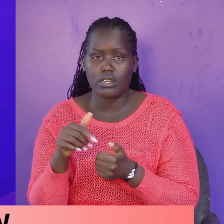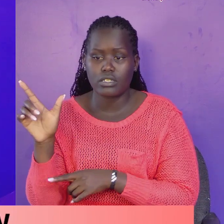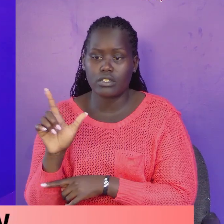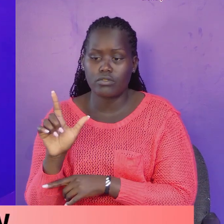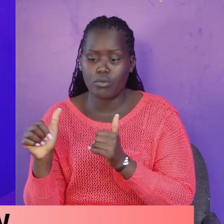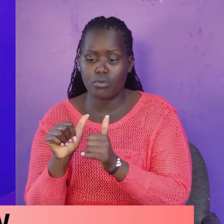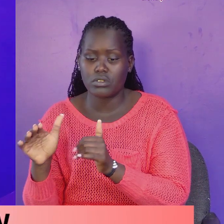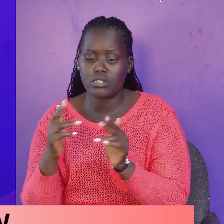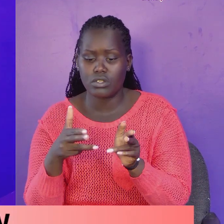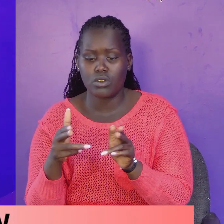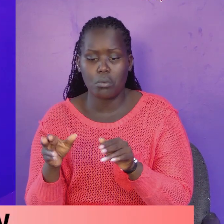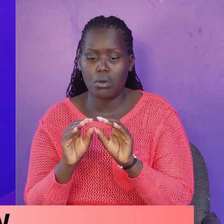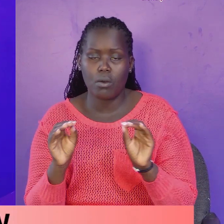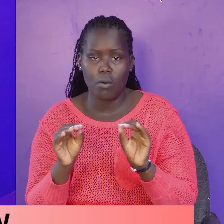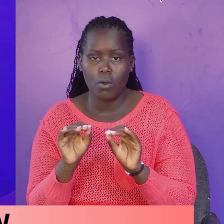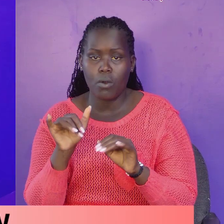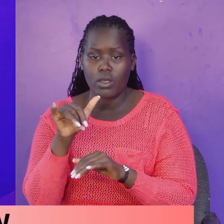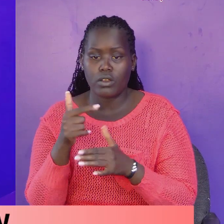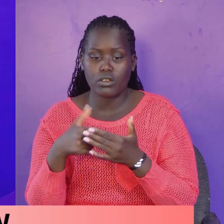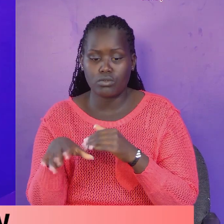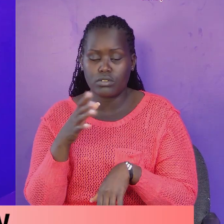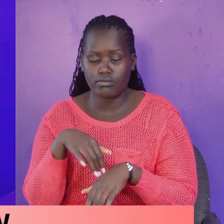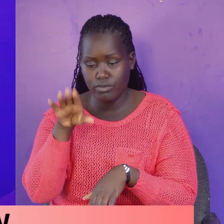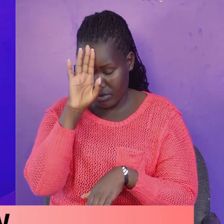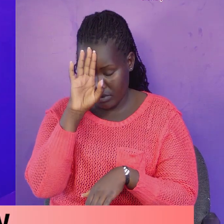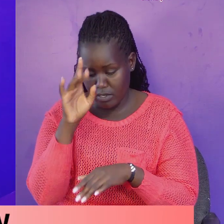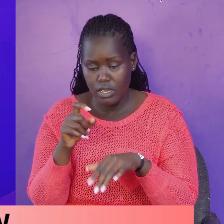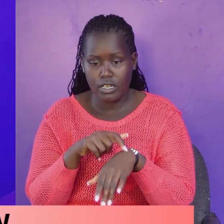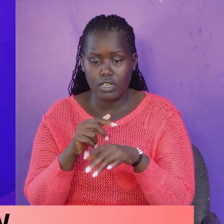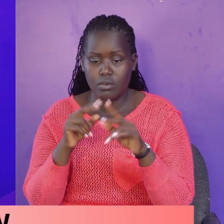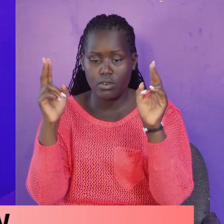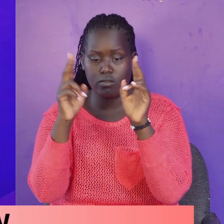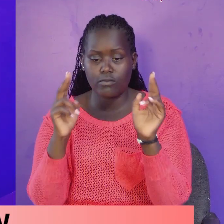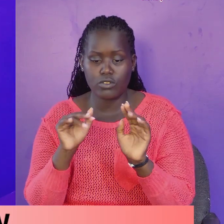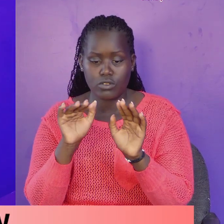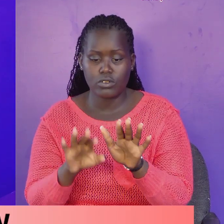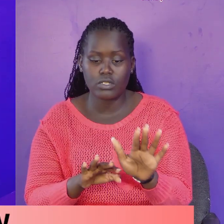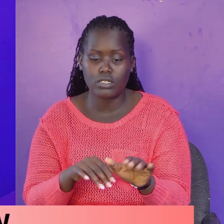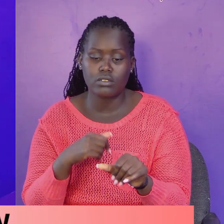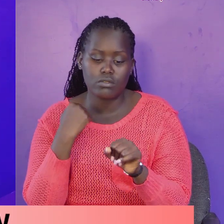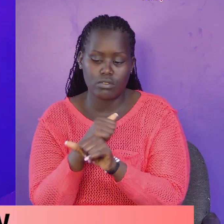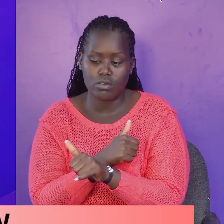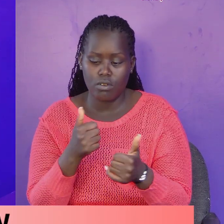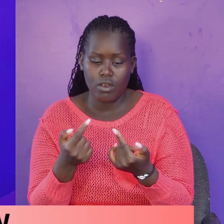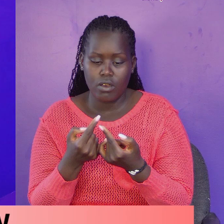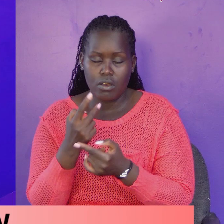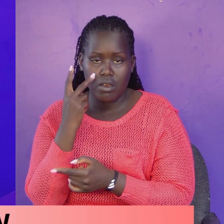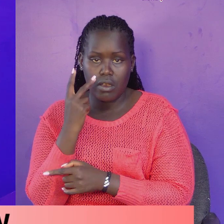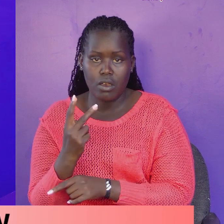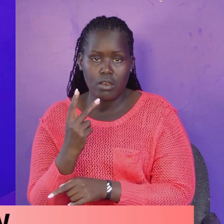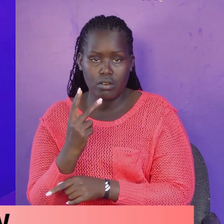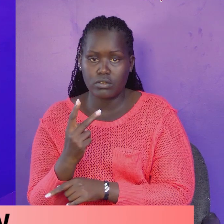unusual. That is frustration. Because when it comes to international stage, they are at least performing. I saw Virgil van